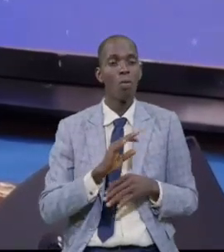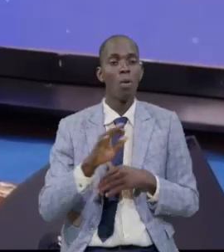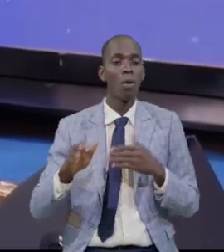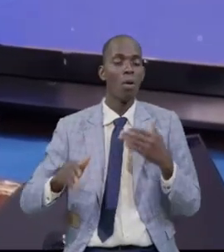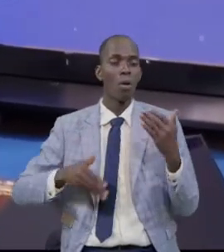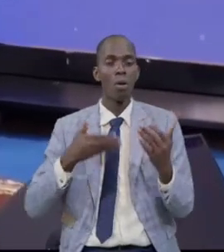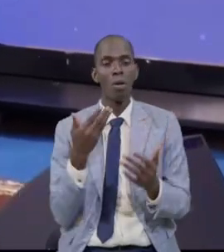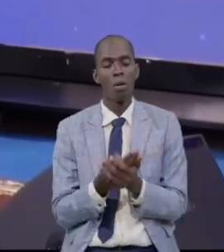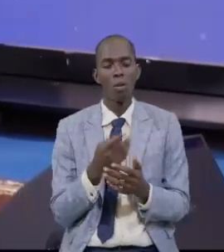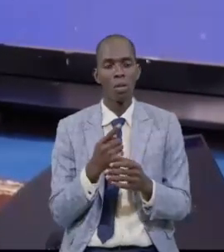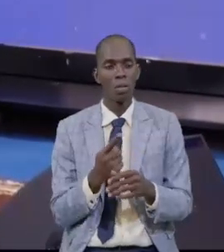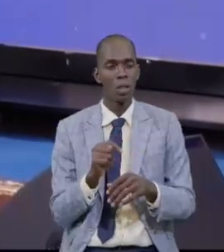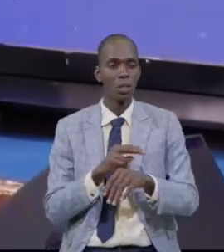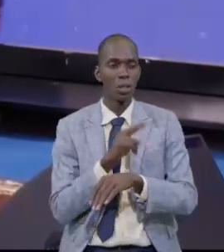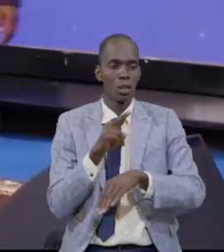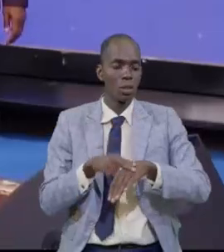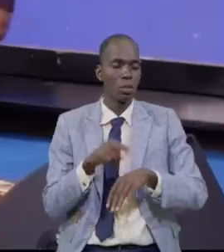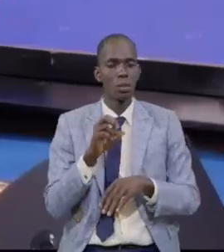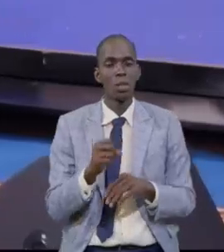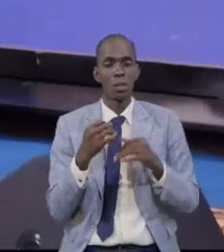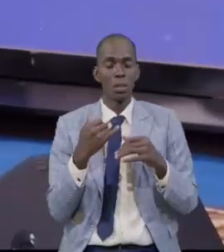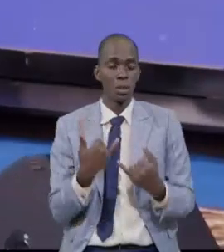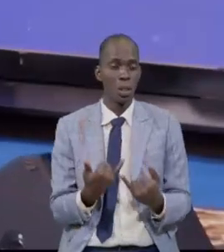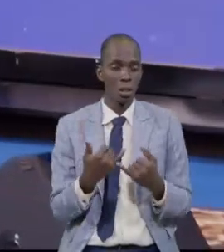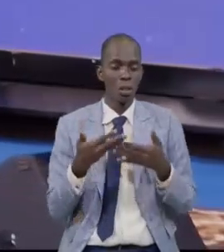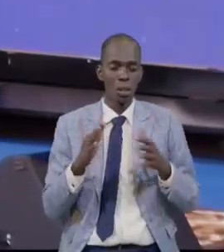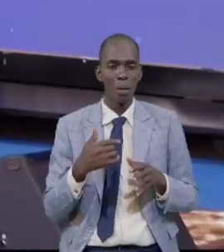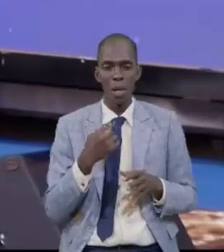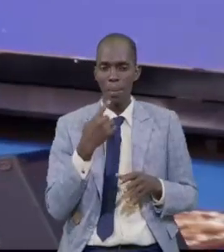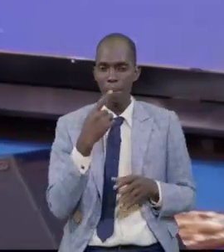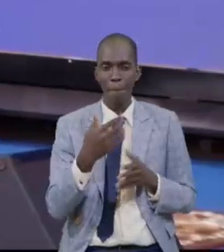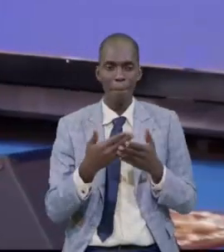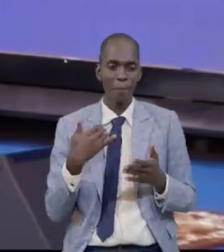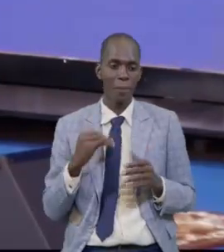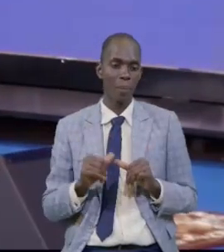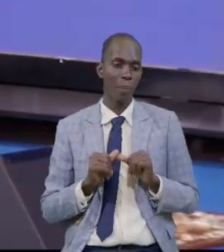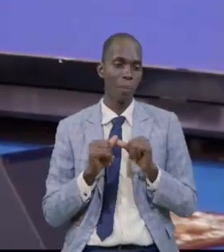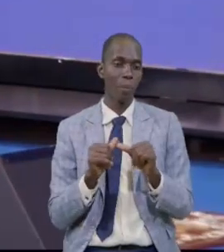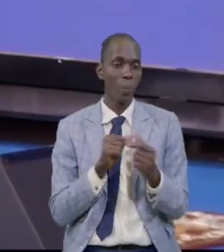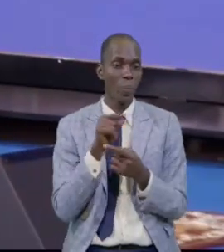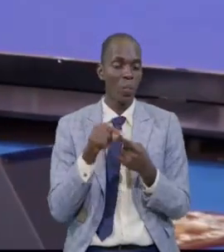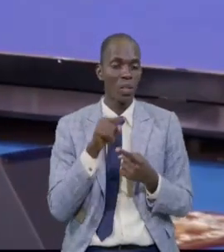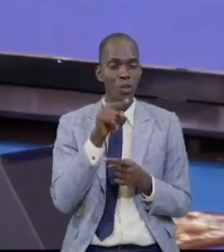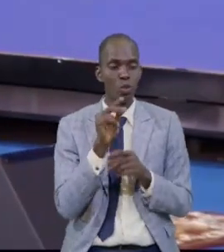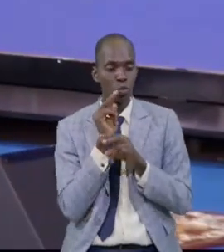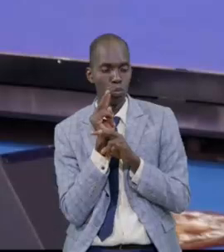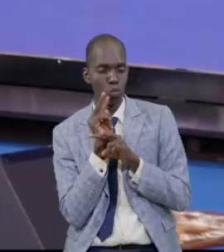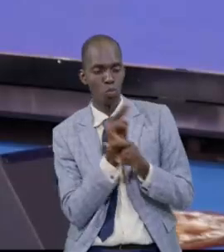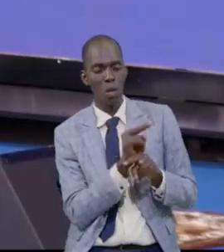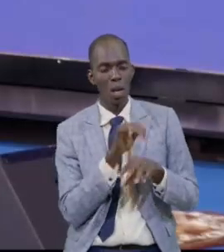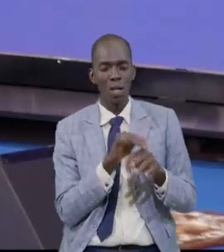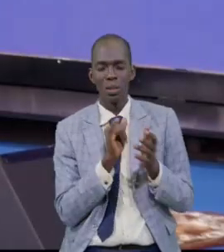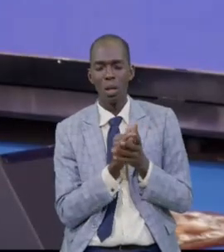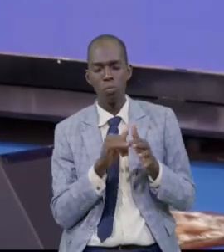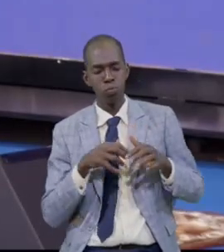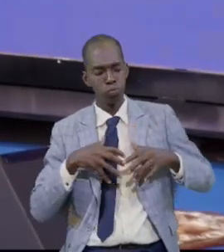Now, let me tell you before I go on, when you look at that multitude, whom no man